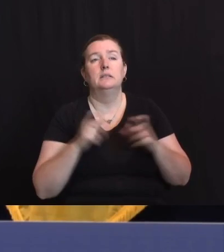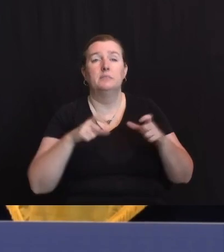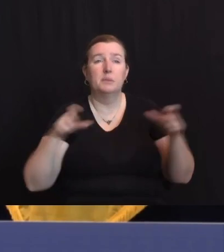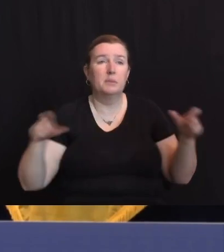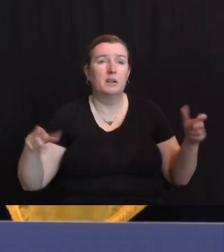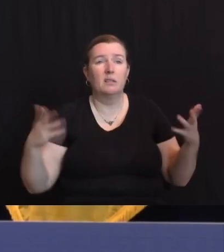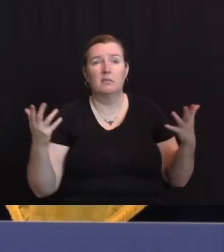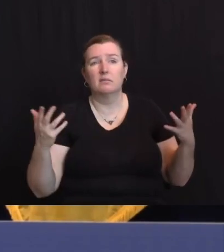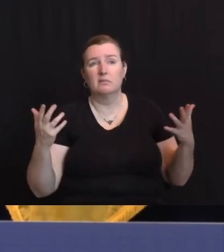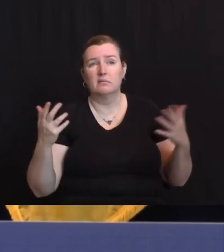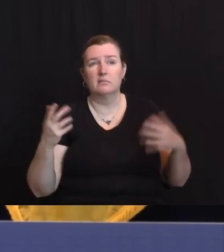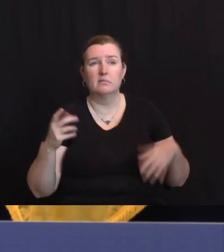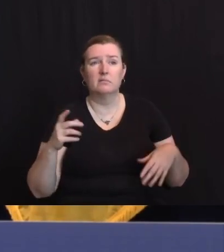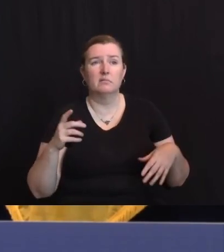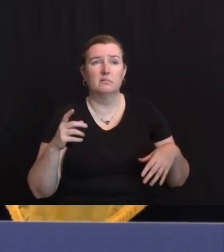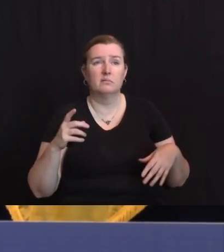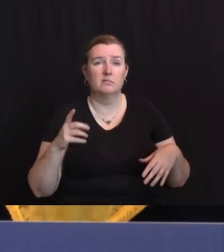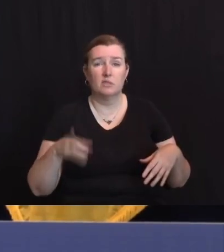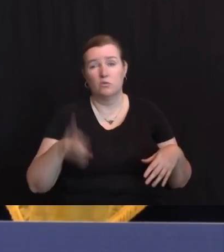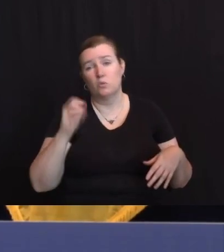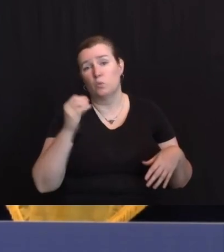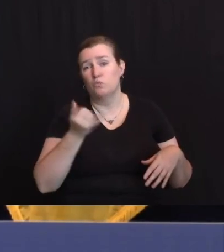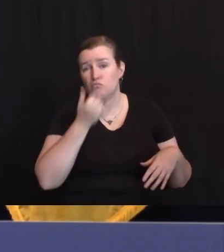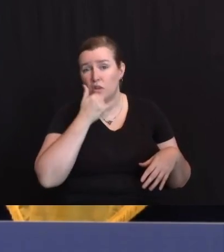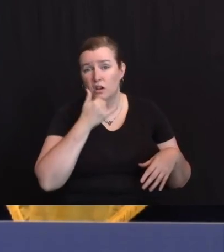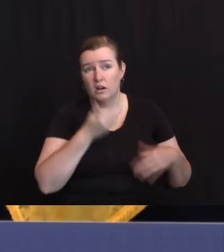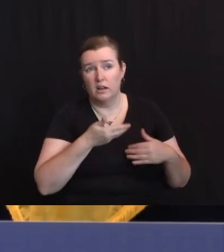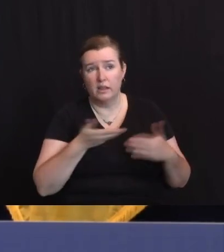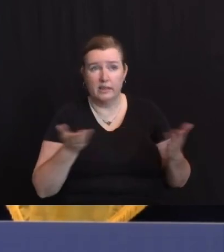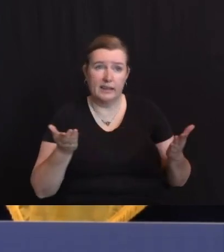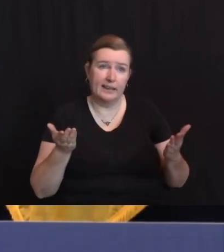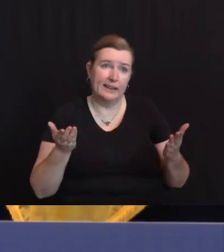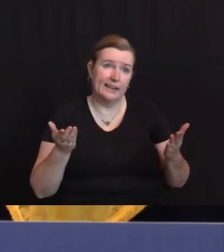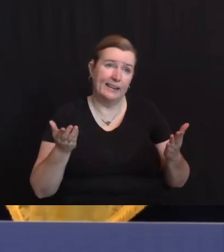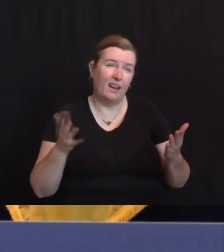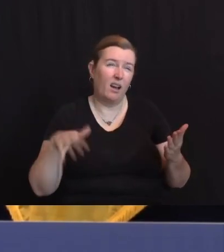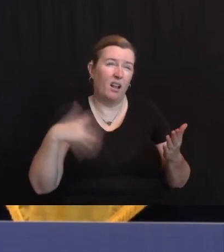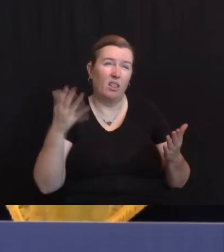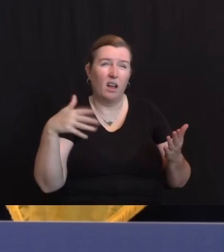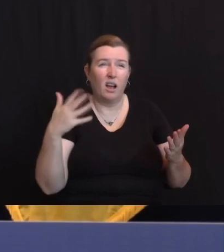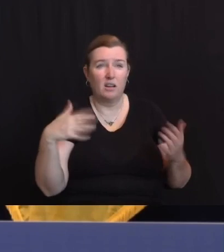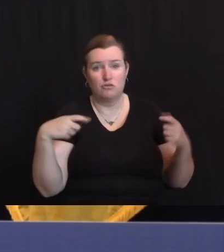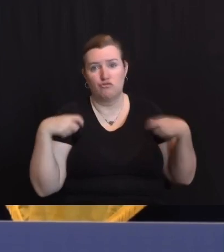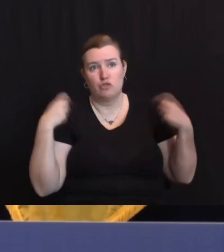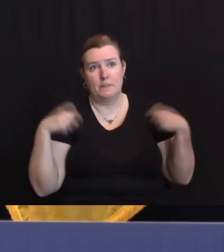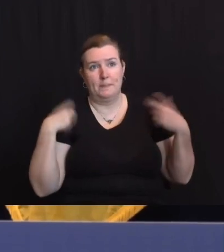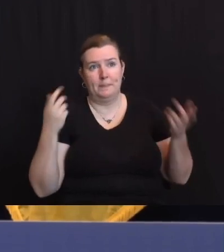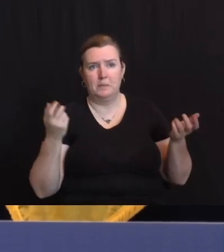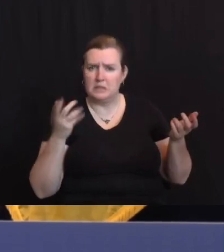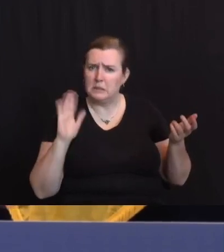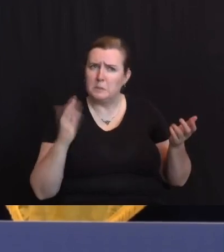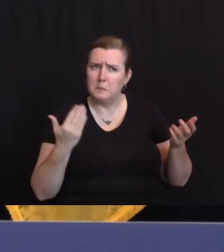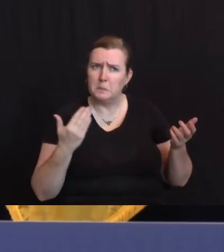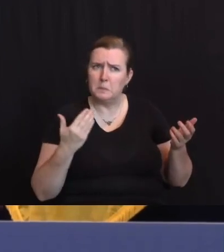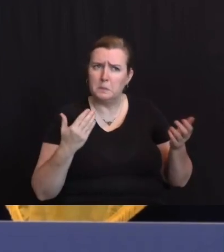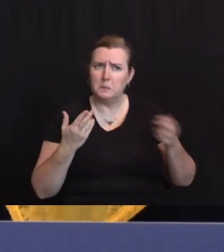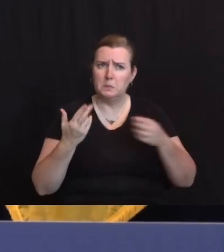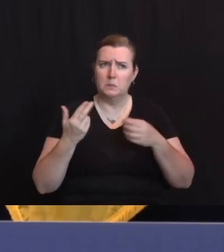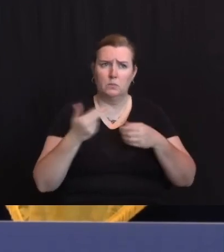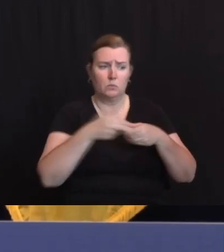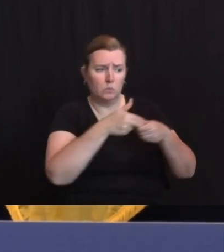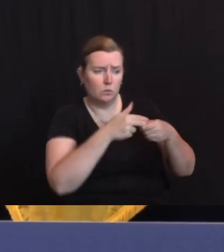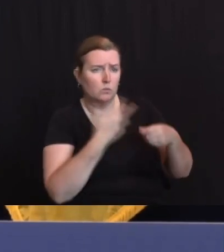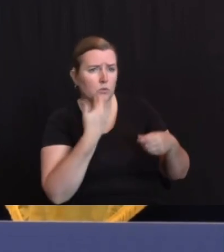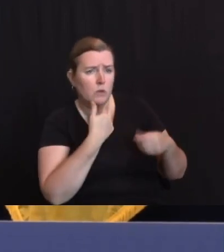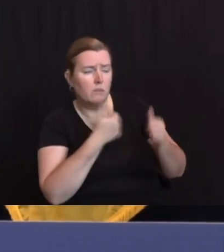have supported. So we're not hearing bad behavior in gyms or in indoor restaurants, unless I'm